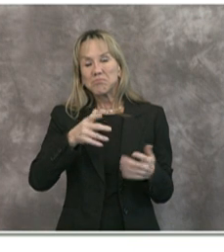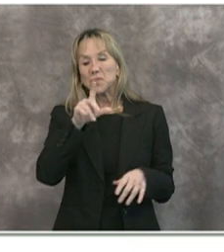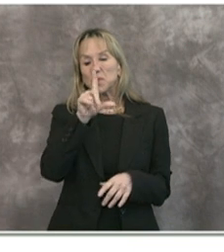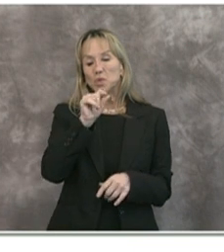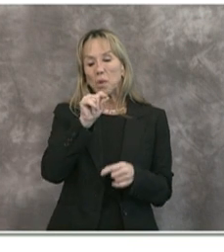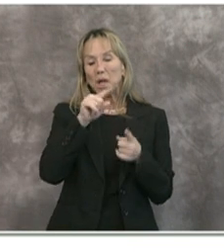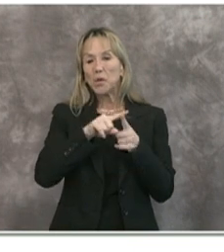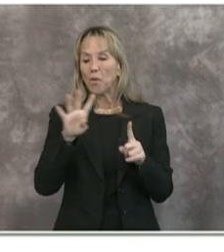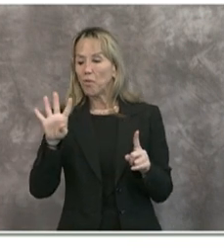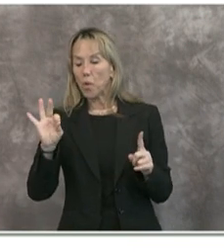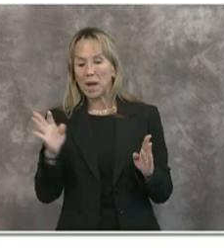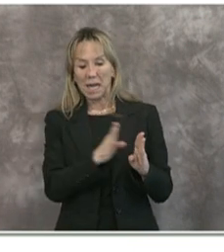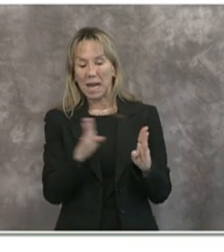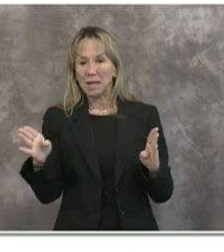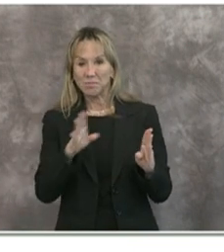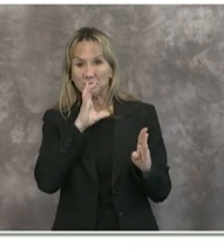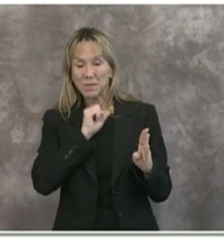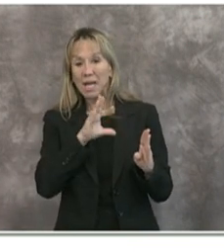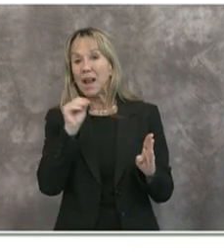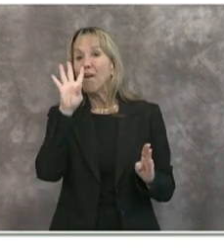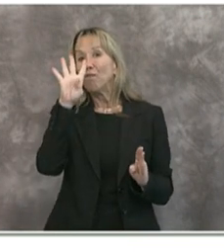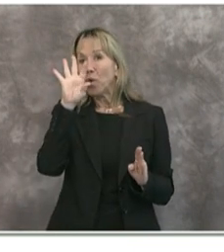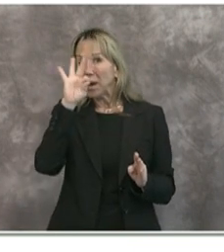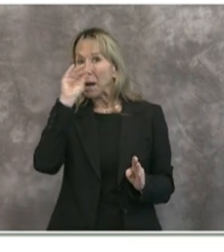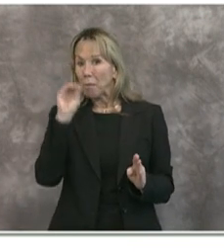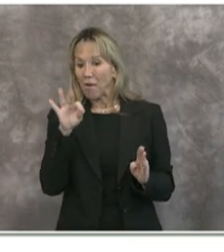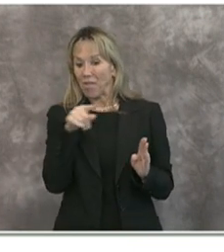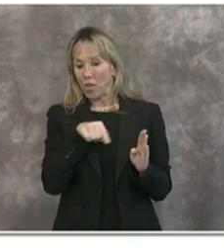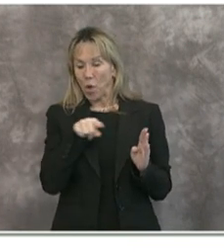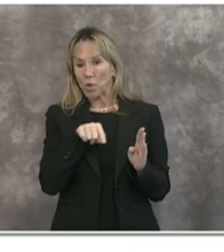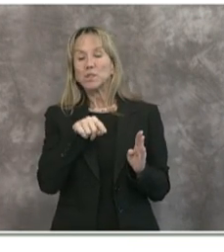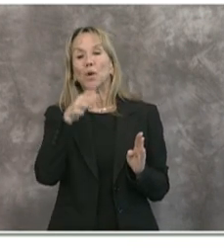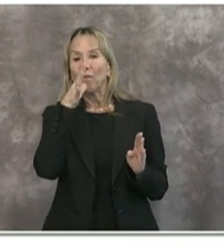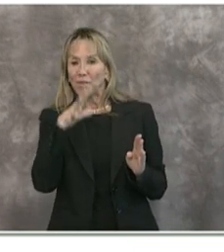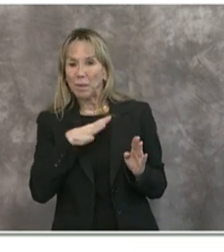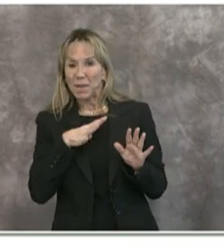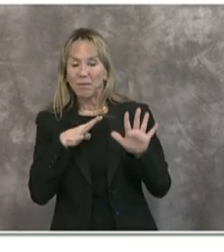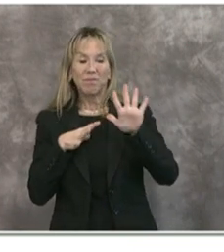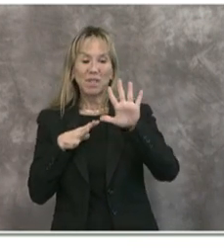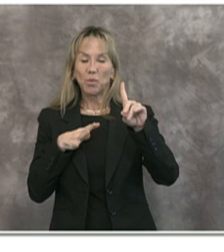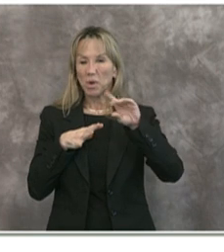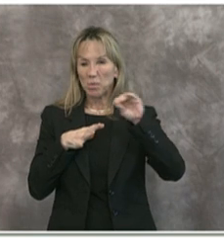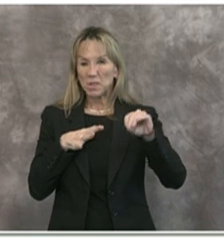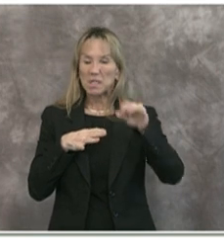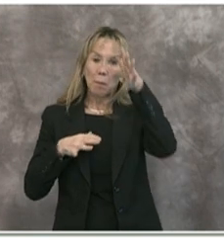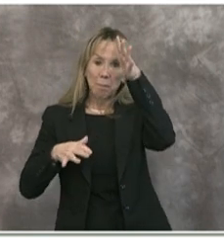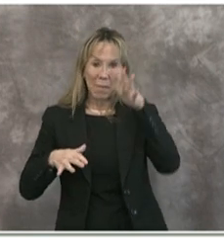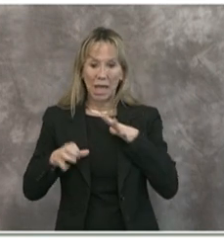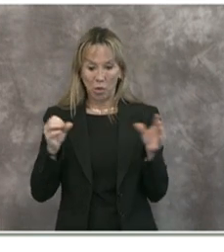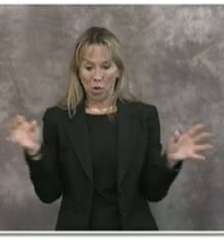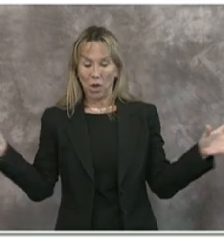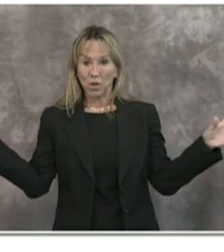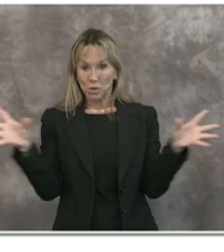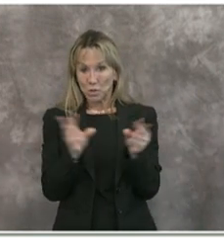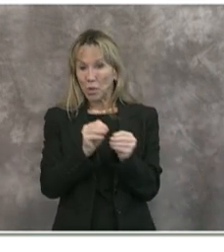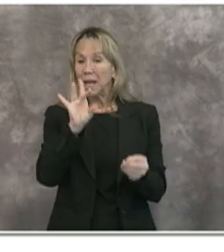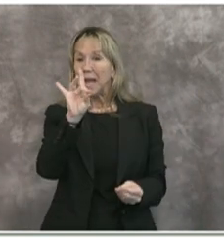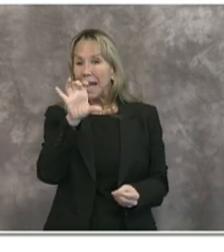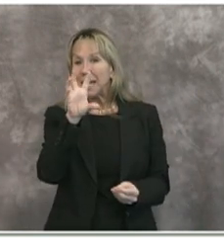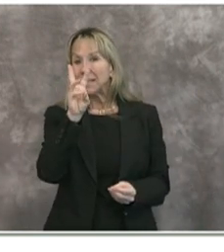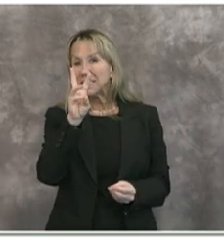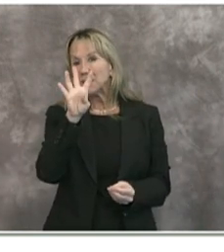years of age. Also, 49% are female, 51% are male. And of the total,